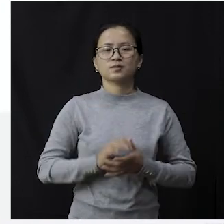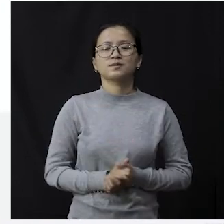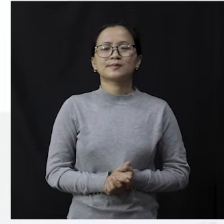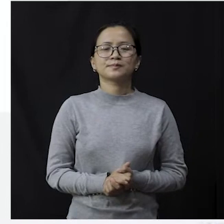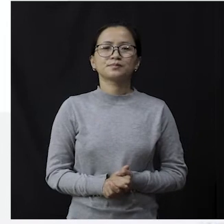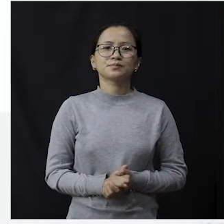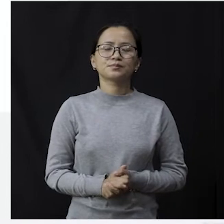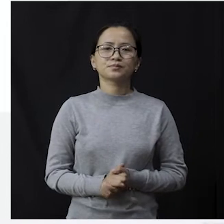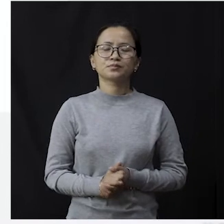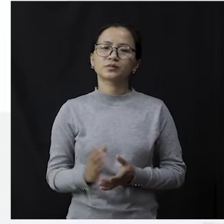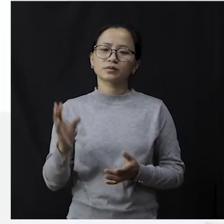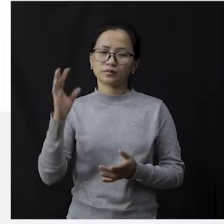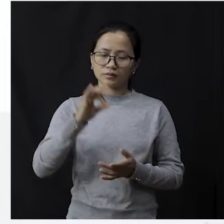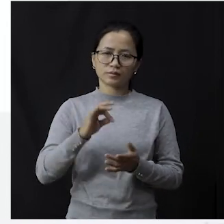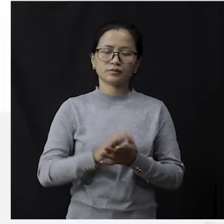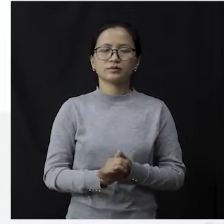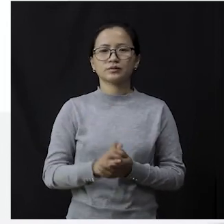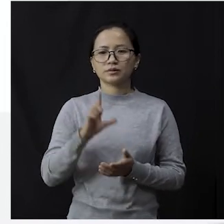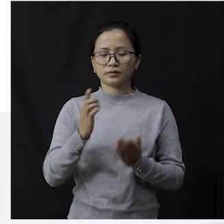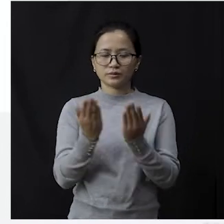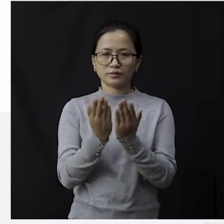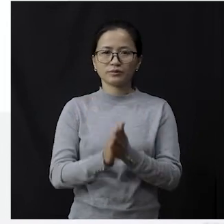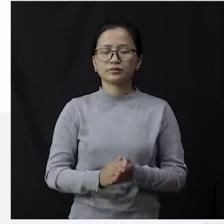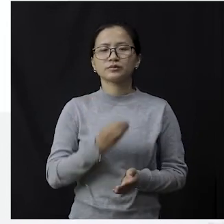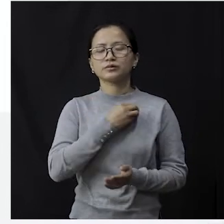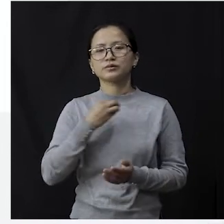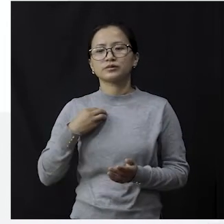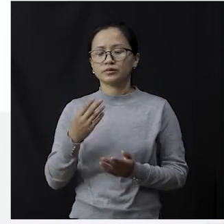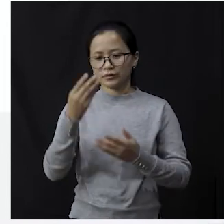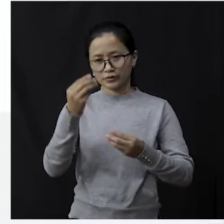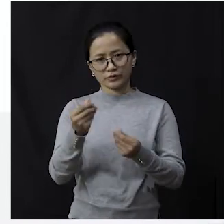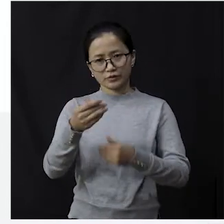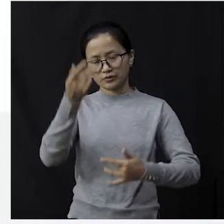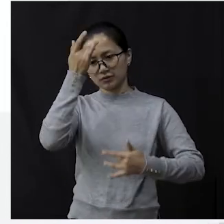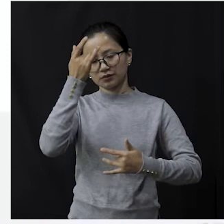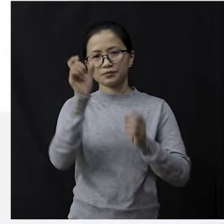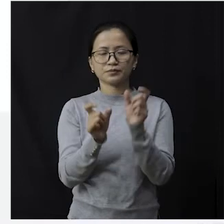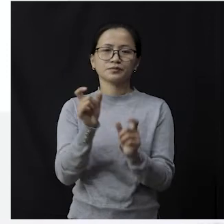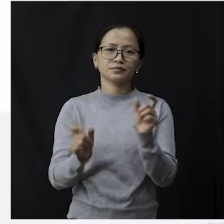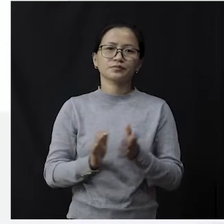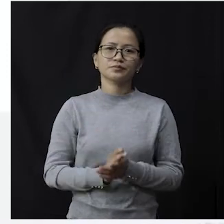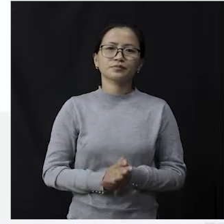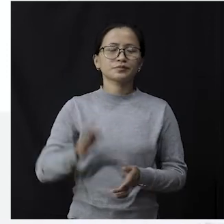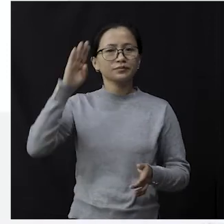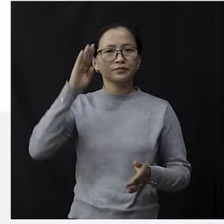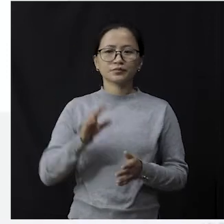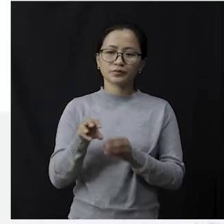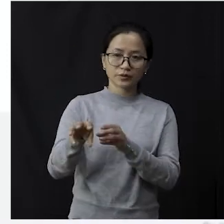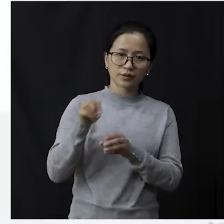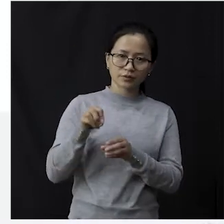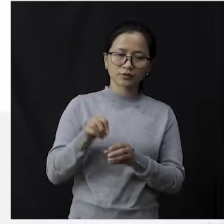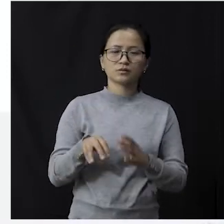So let us recap the lessons. Okay, so a doctor is a person who treats the sick people, and a policeman catch